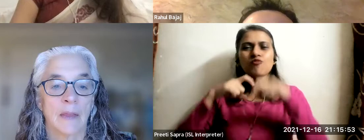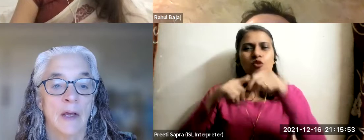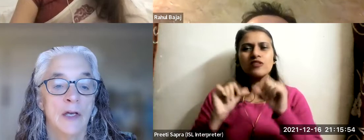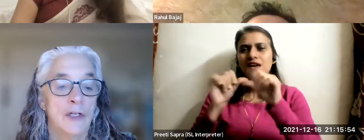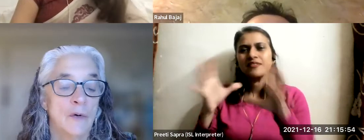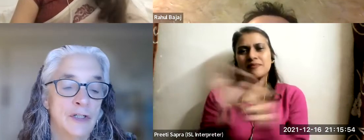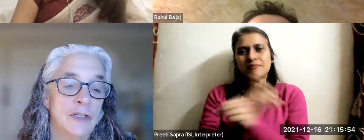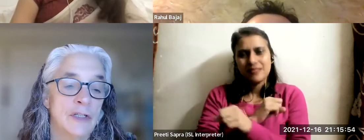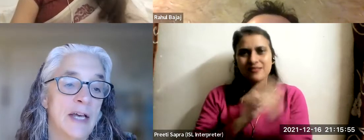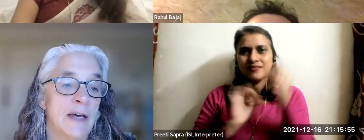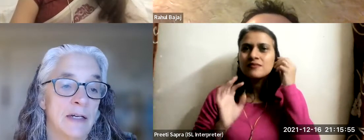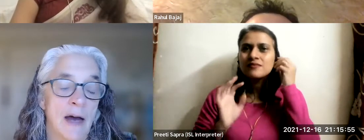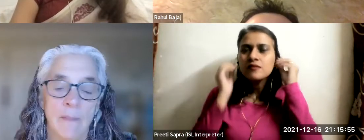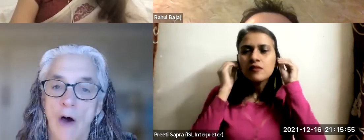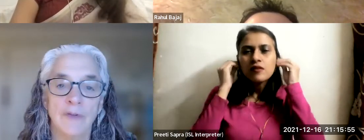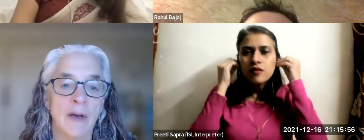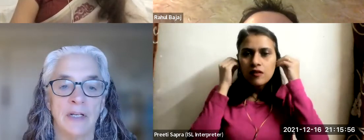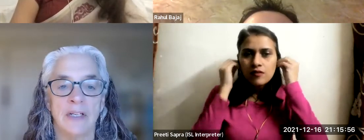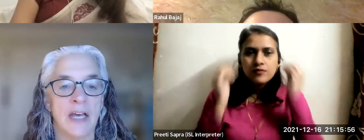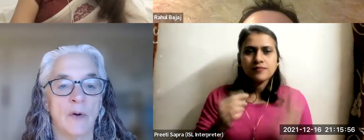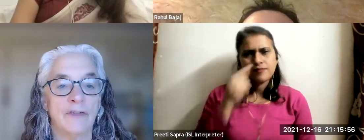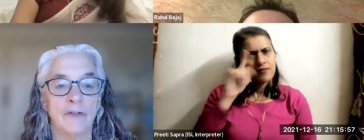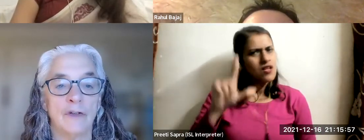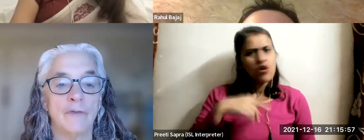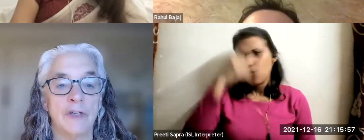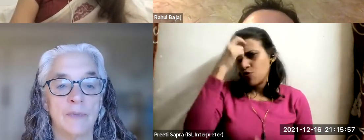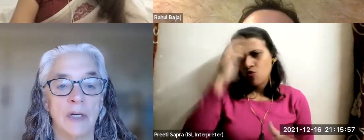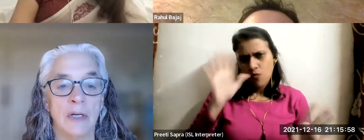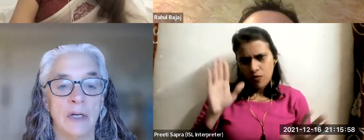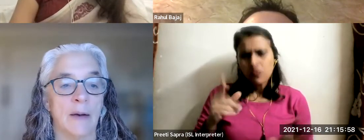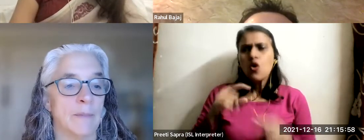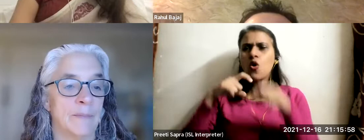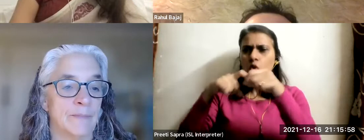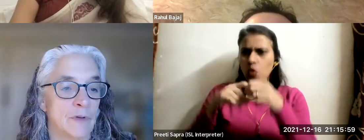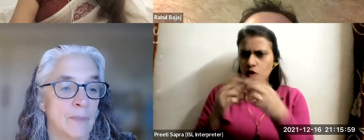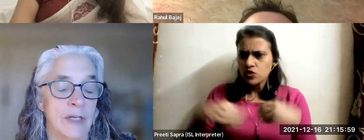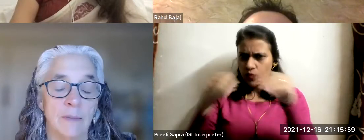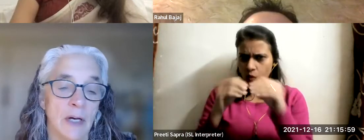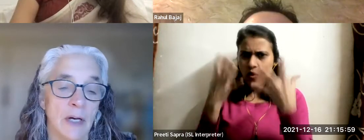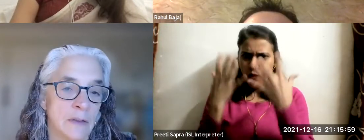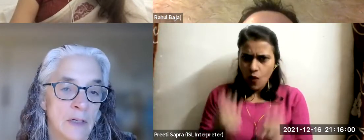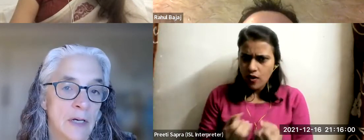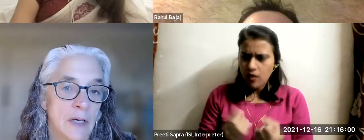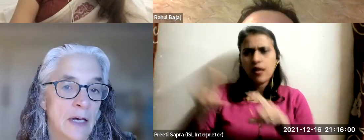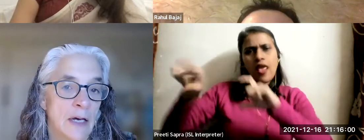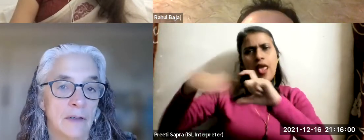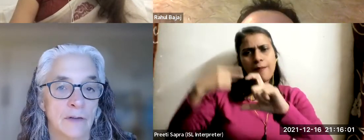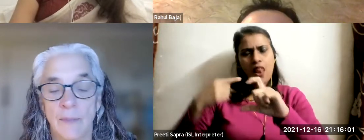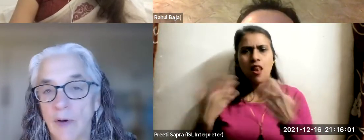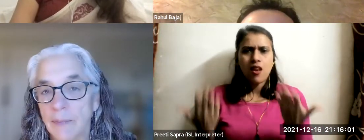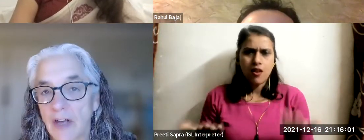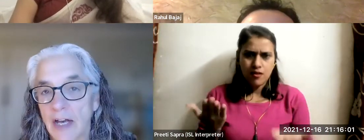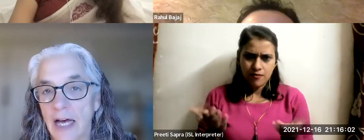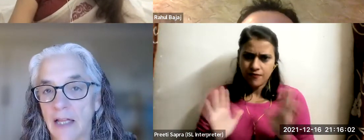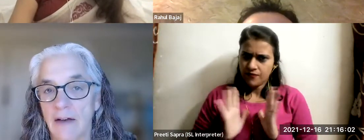to. You know, I should say that I'm always happy to take questions. You can reach me through my email, through